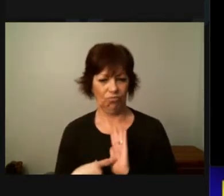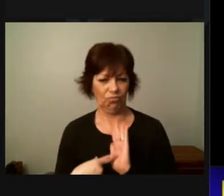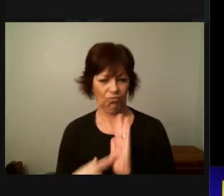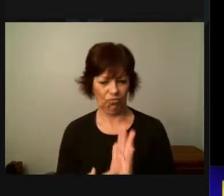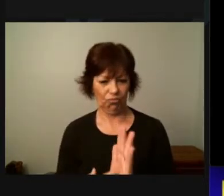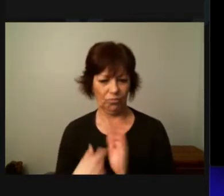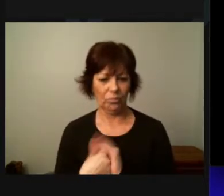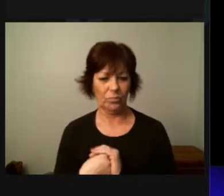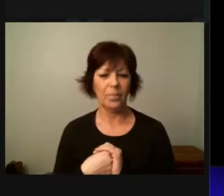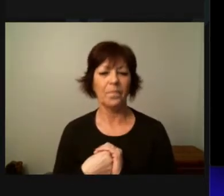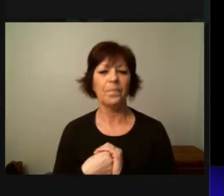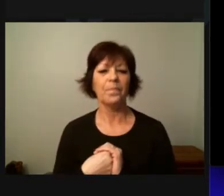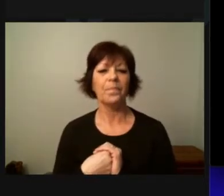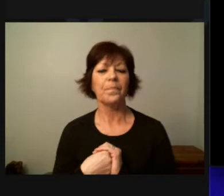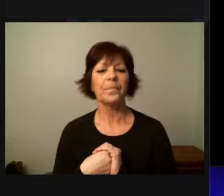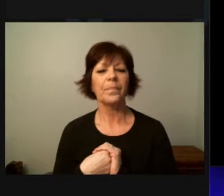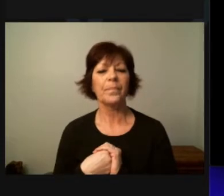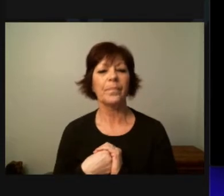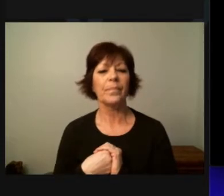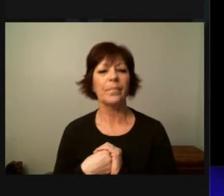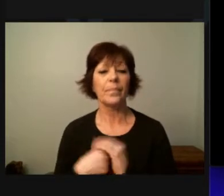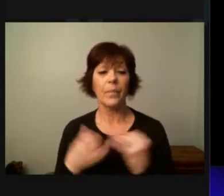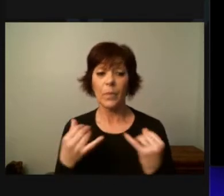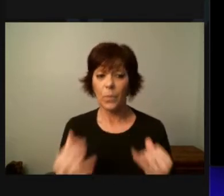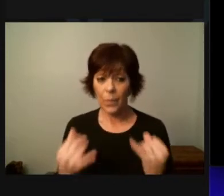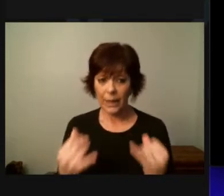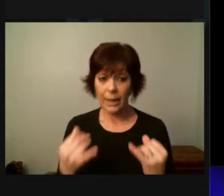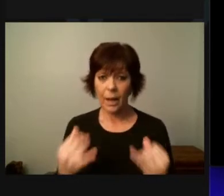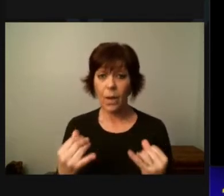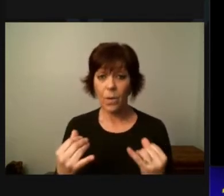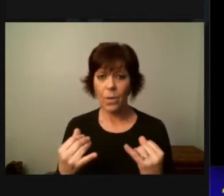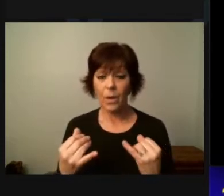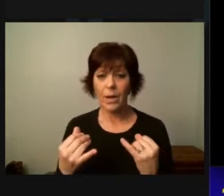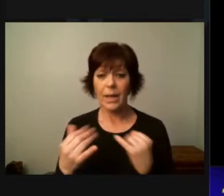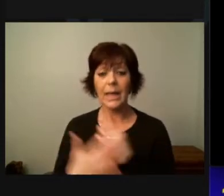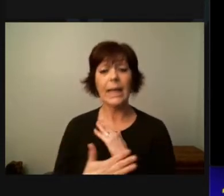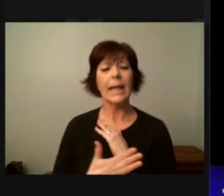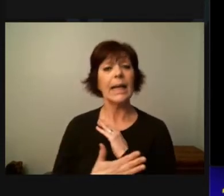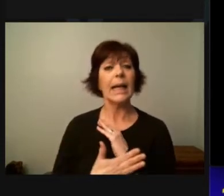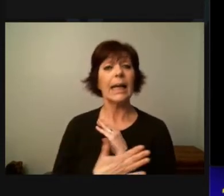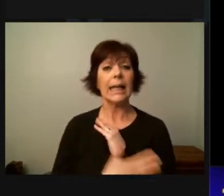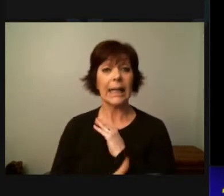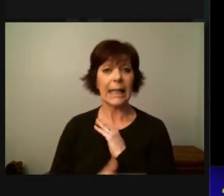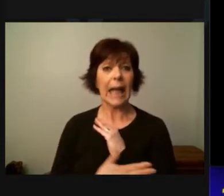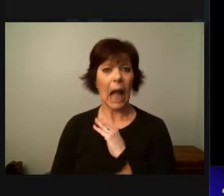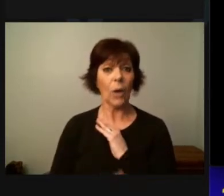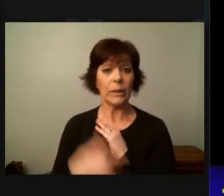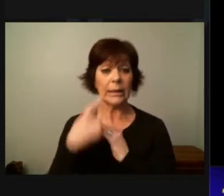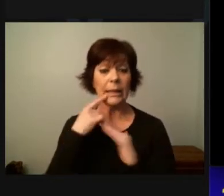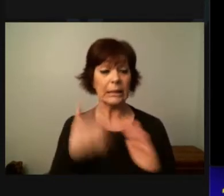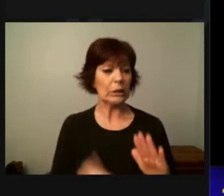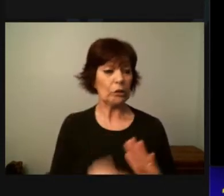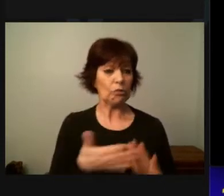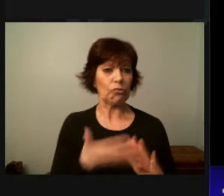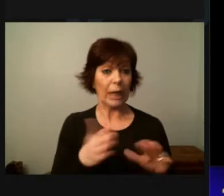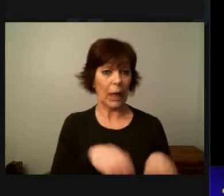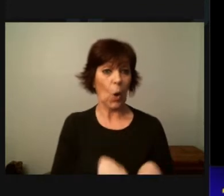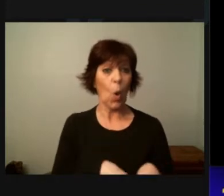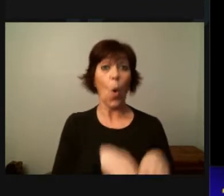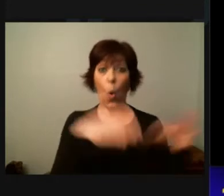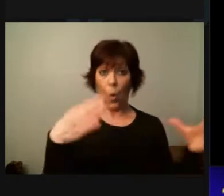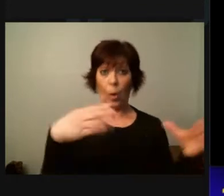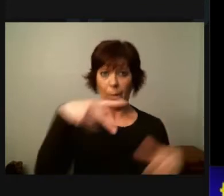everyone is that at this time, the county is operating both open pods at our